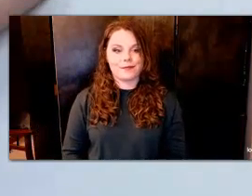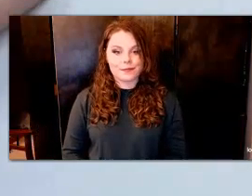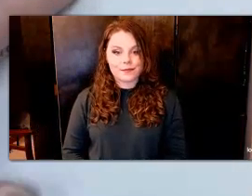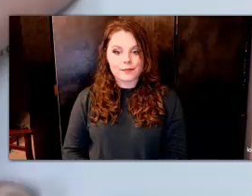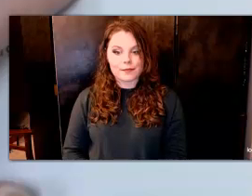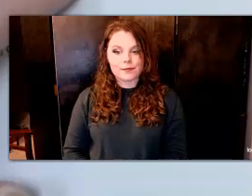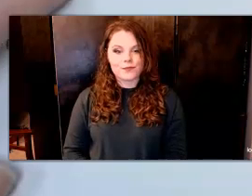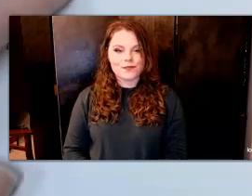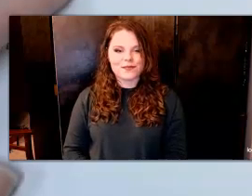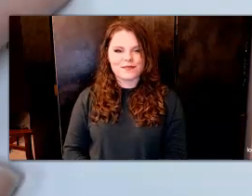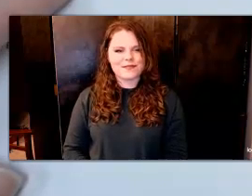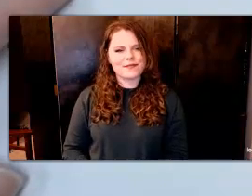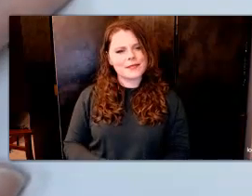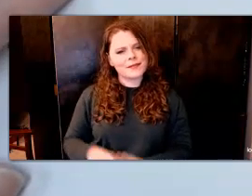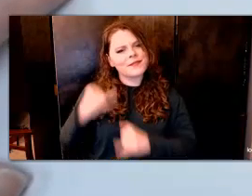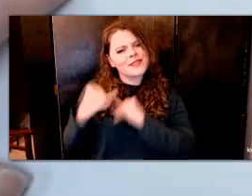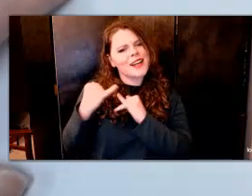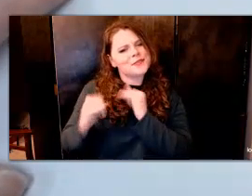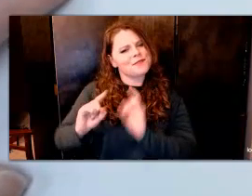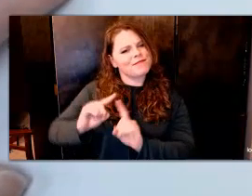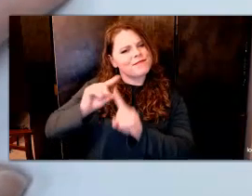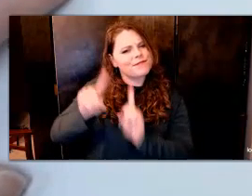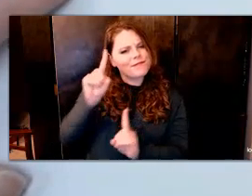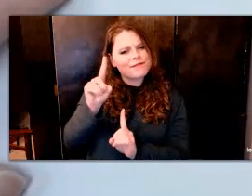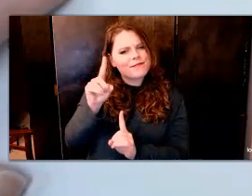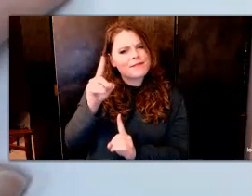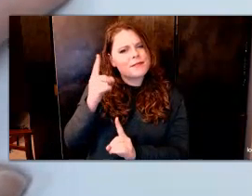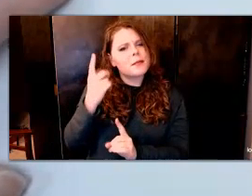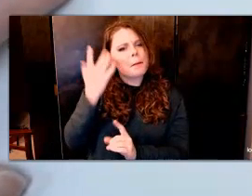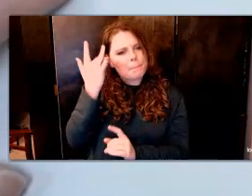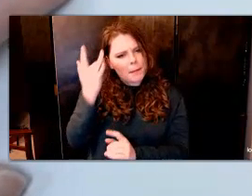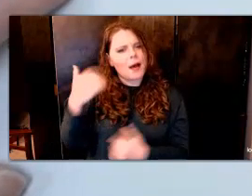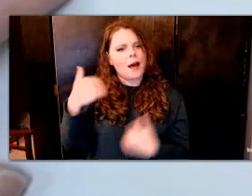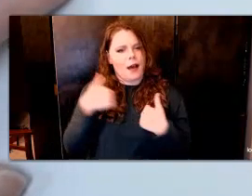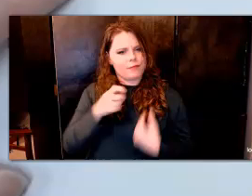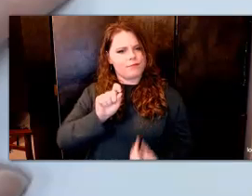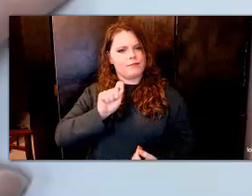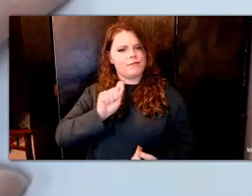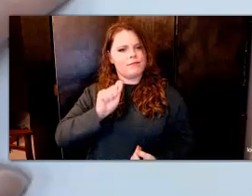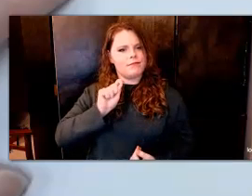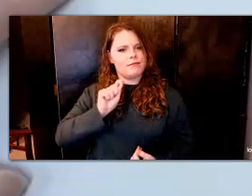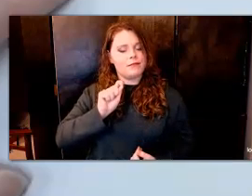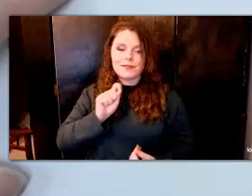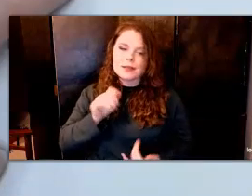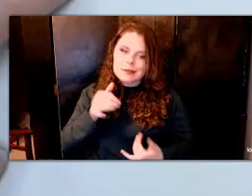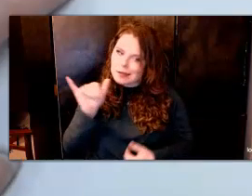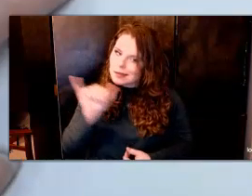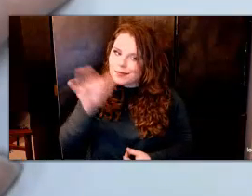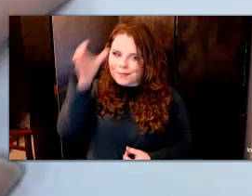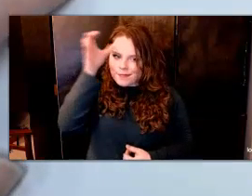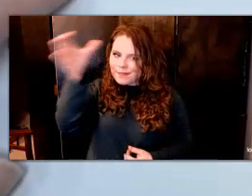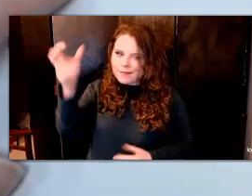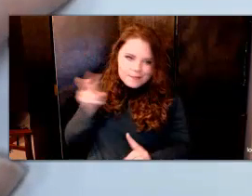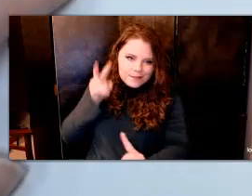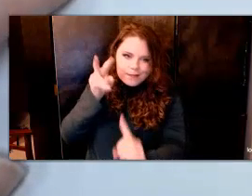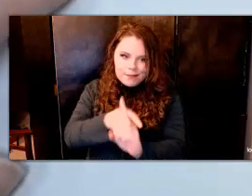The last one is just a little bit different because it involves a decimal, but it's still solved the exact same way. I'm